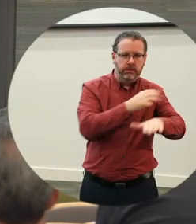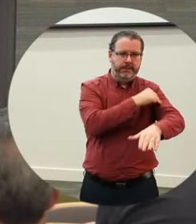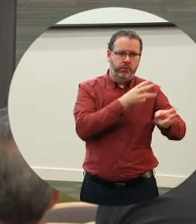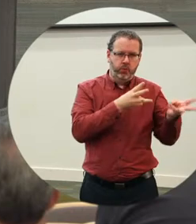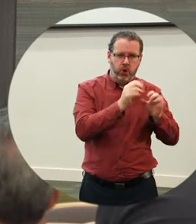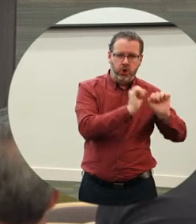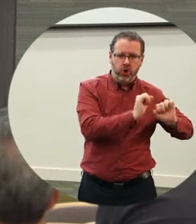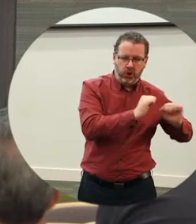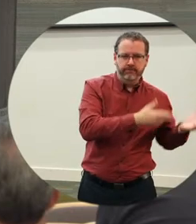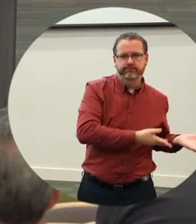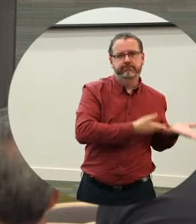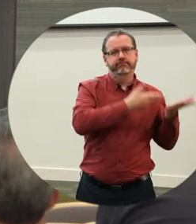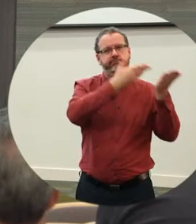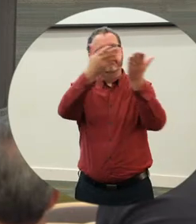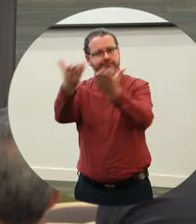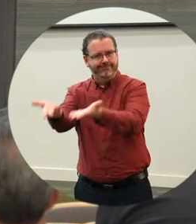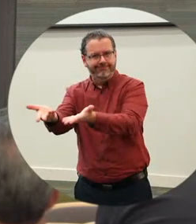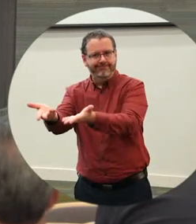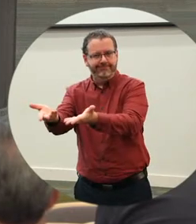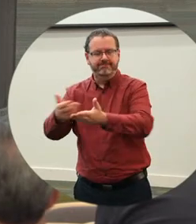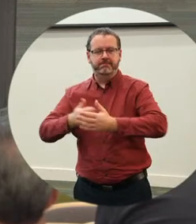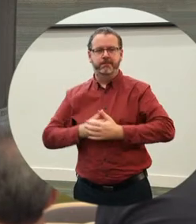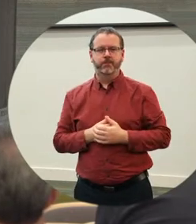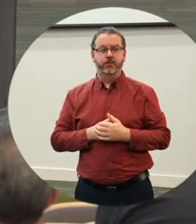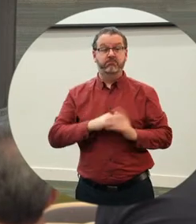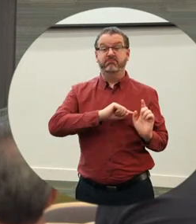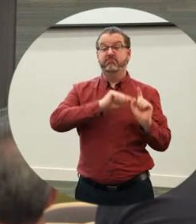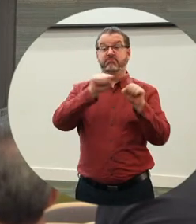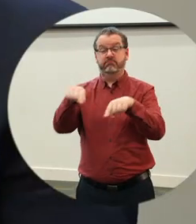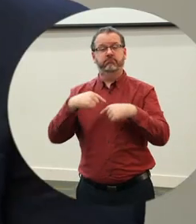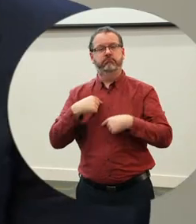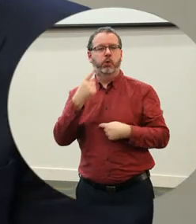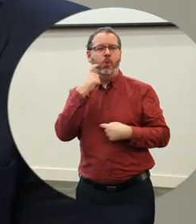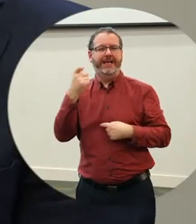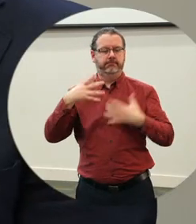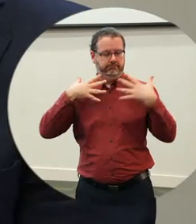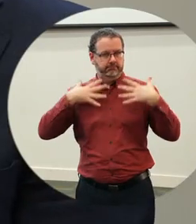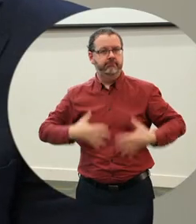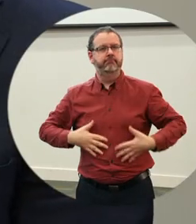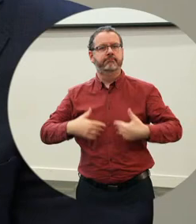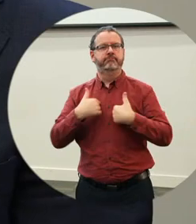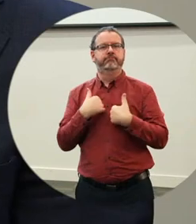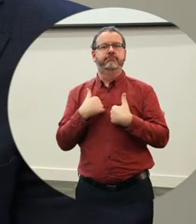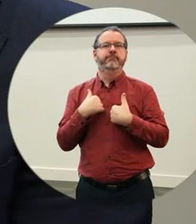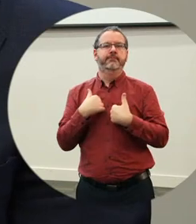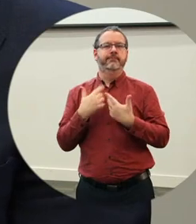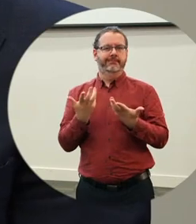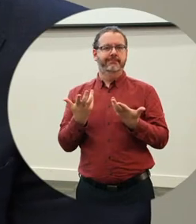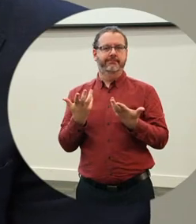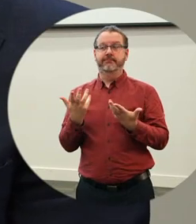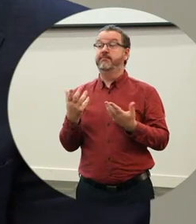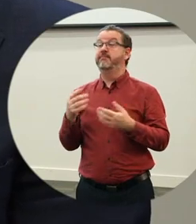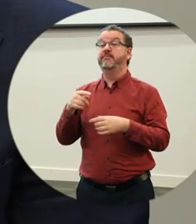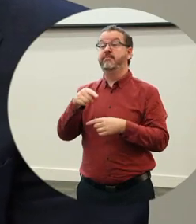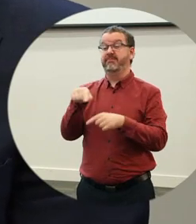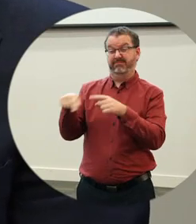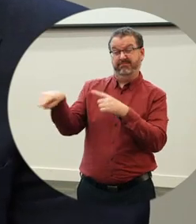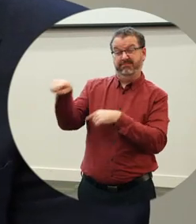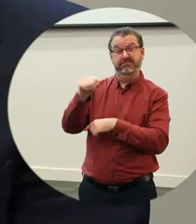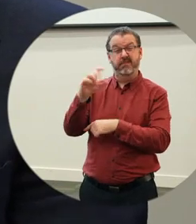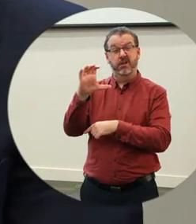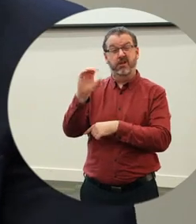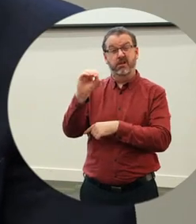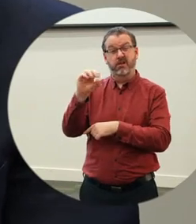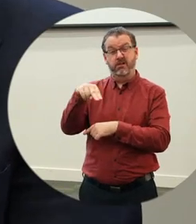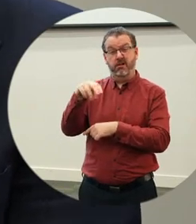You went out basically as a white officer to lead constables who were